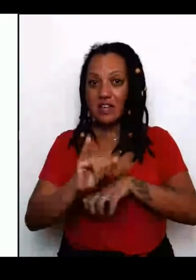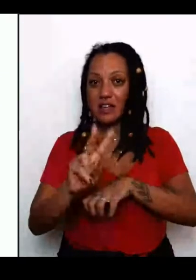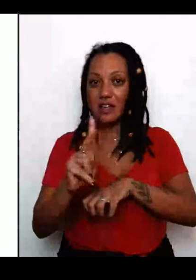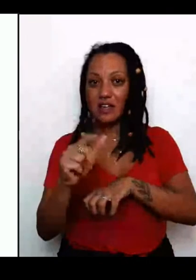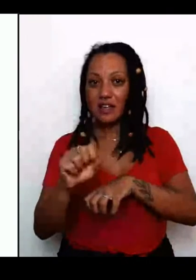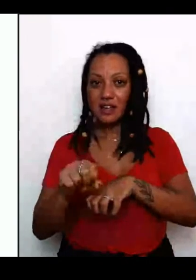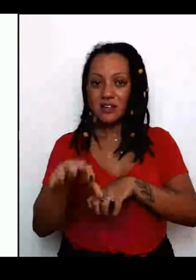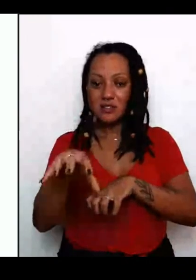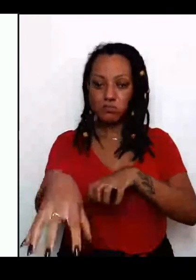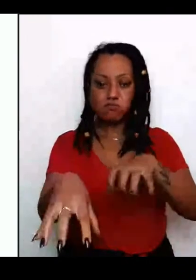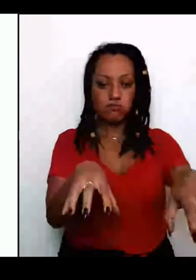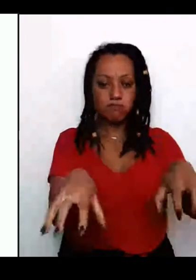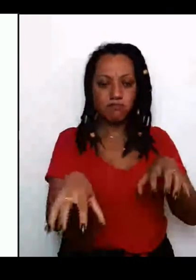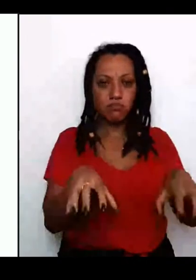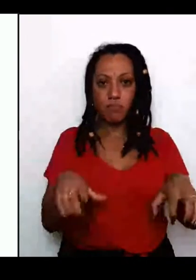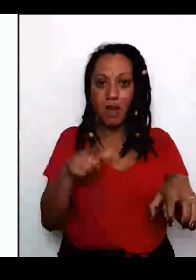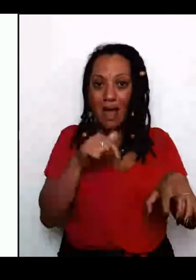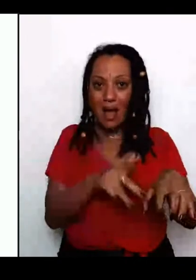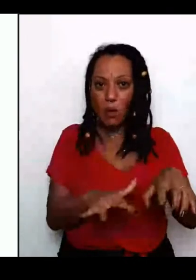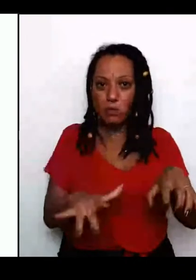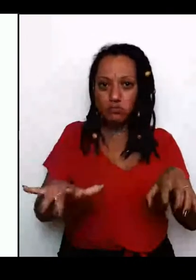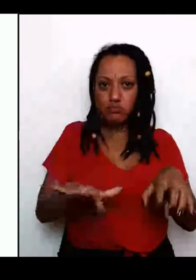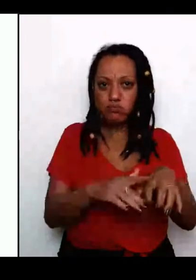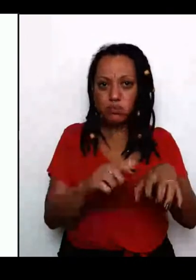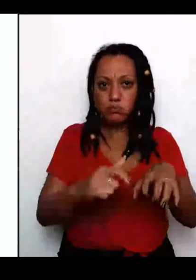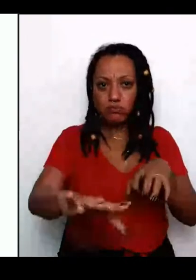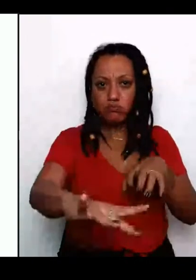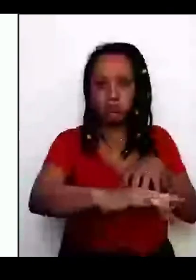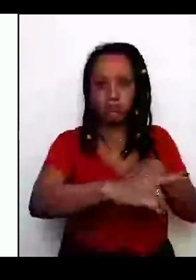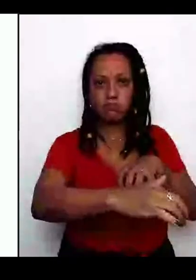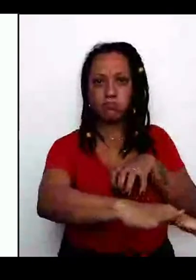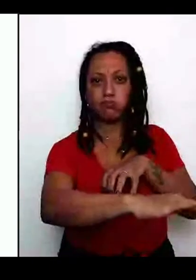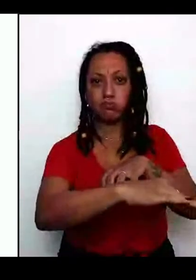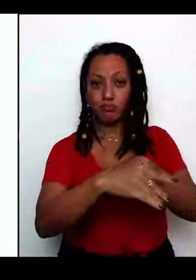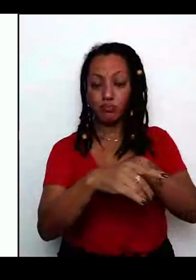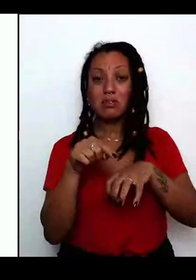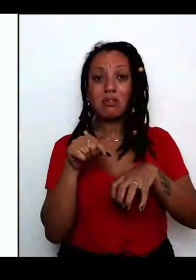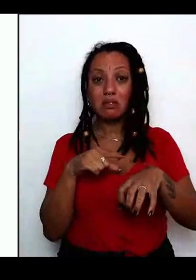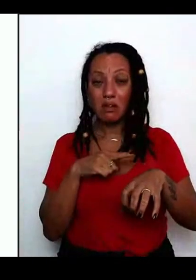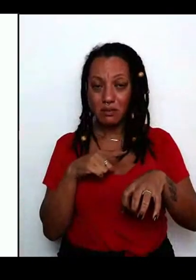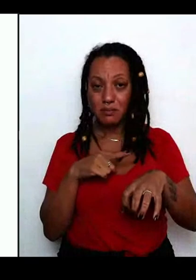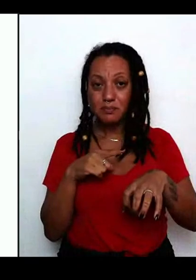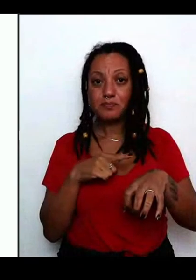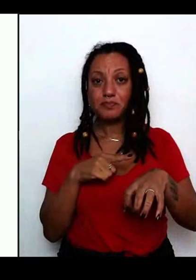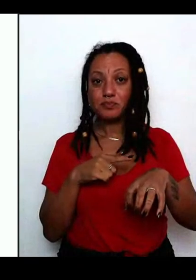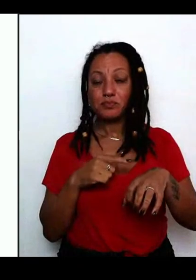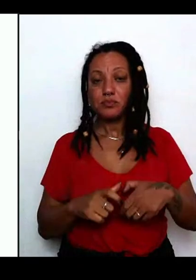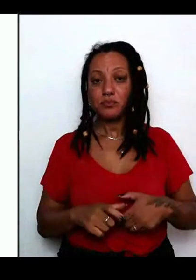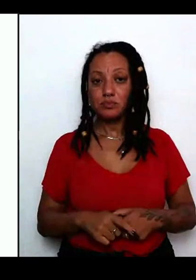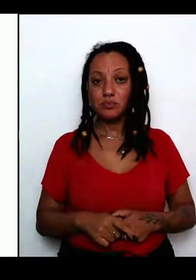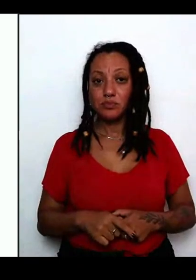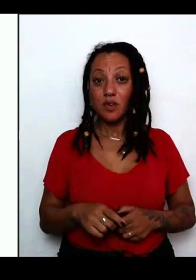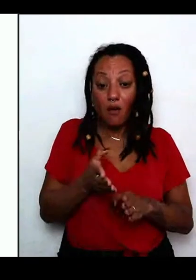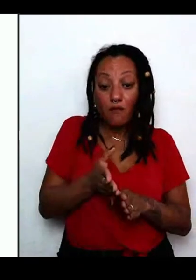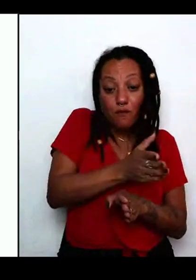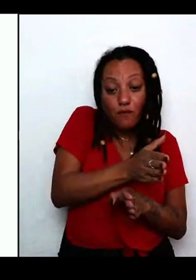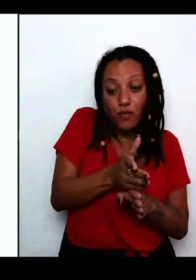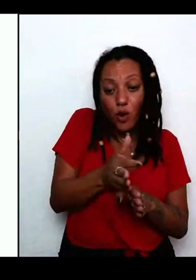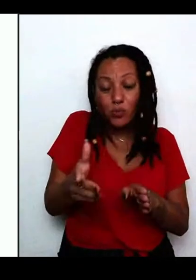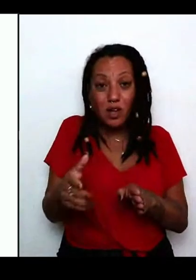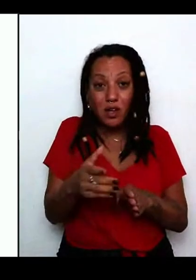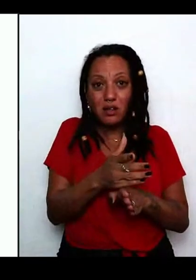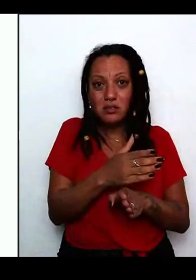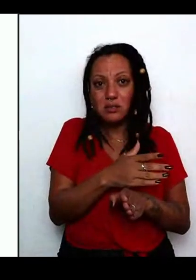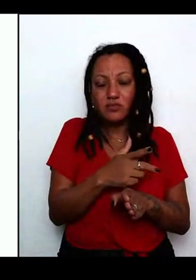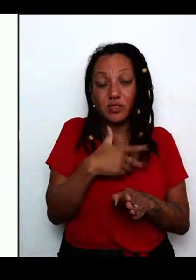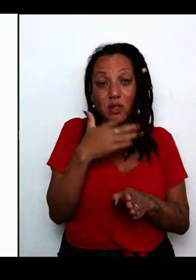effective and harmful nonetheless and connectivity threatens to dissolve the colonial cartographic grid that stratifies land